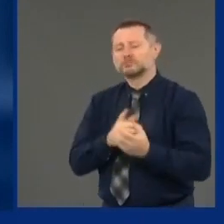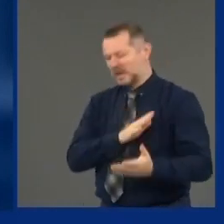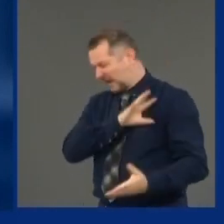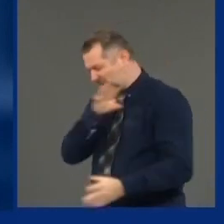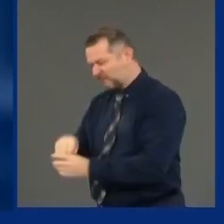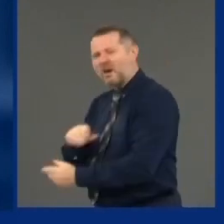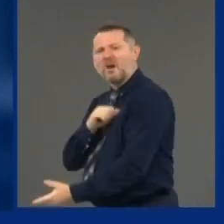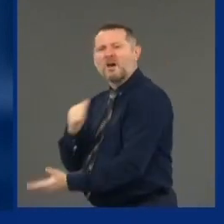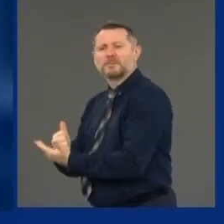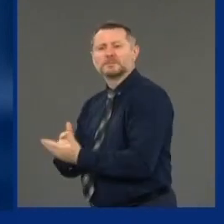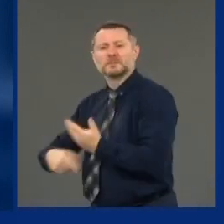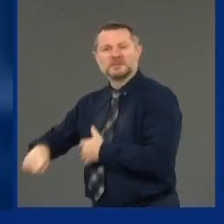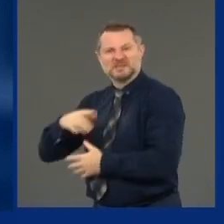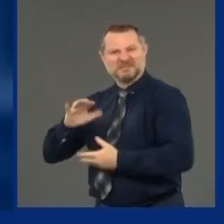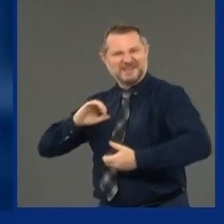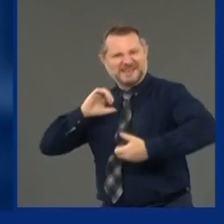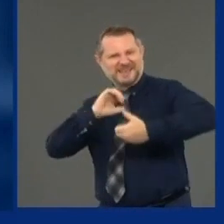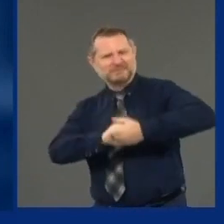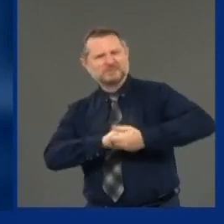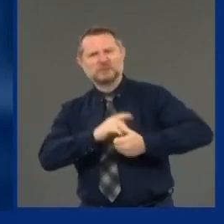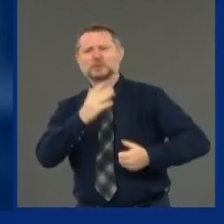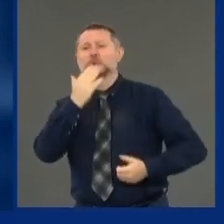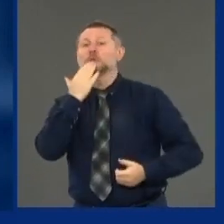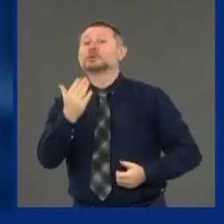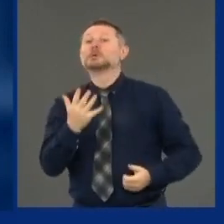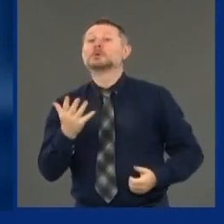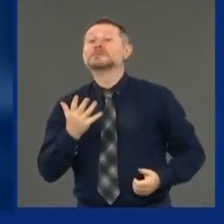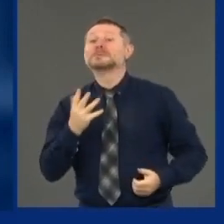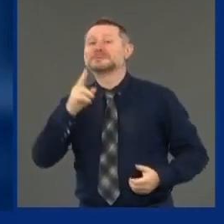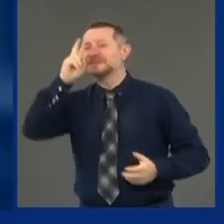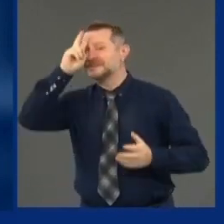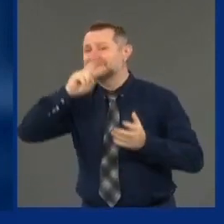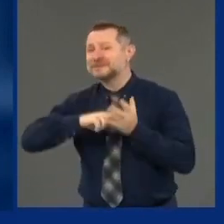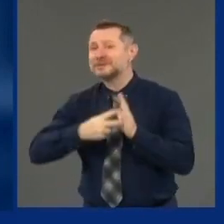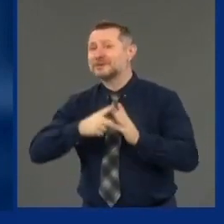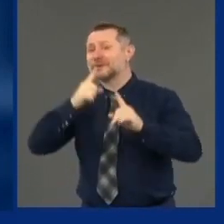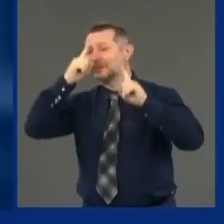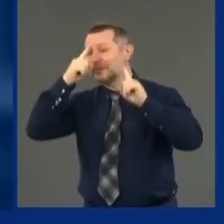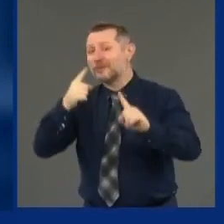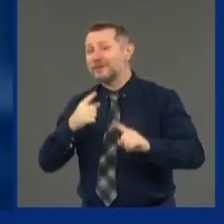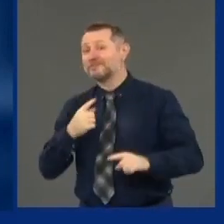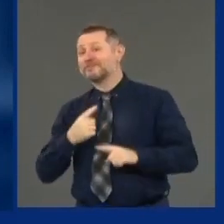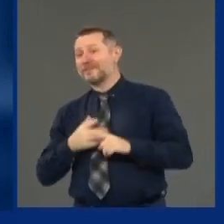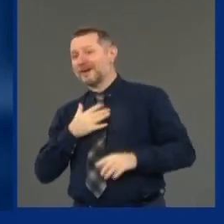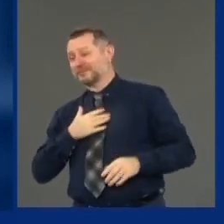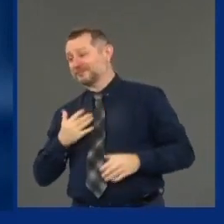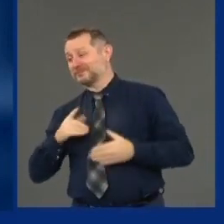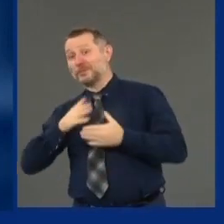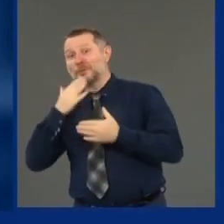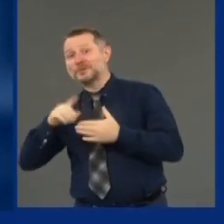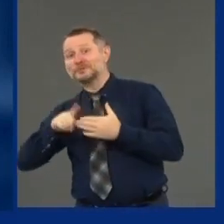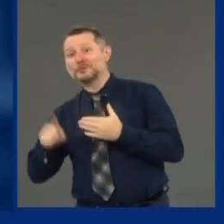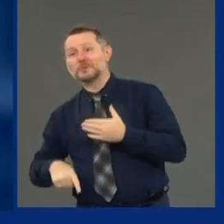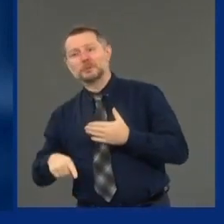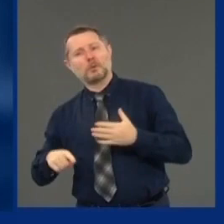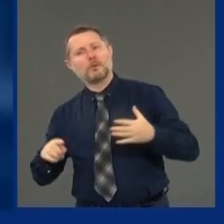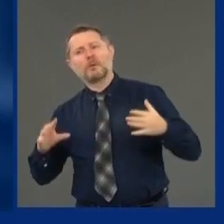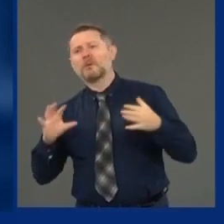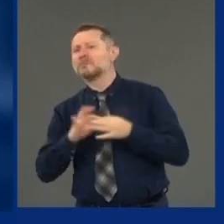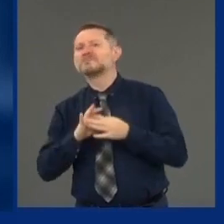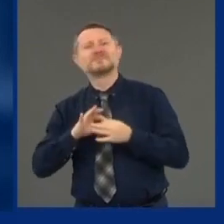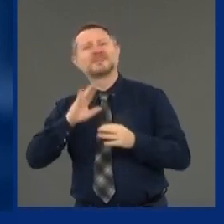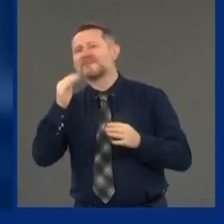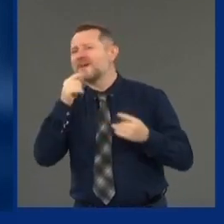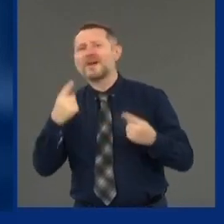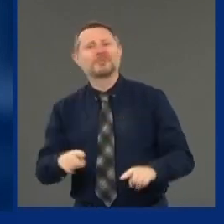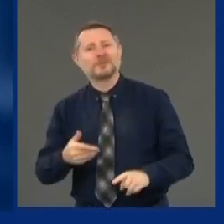good results, that doesn't happen often. But when it does, it's special. And it happened with Mr. Penn and CORE, and I want to thank